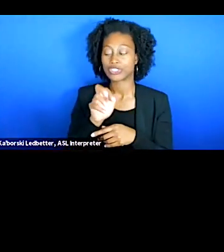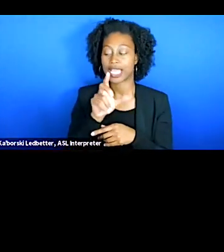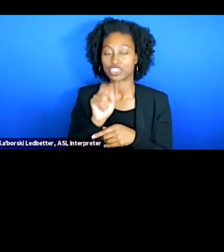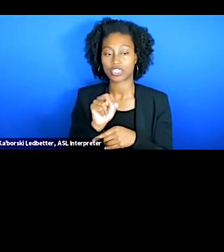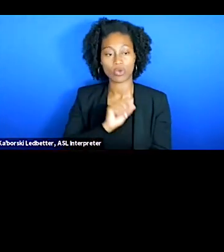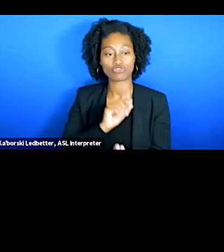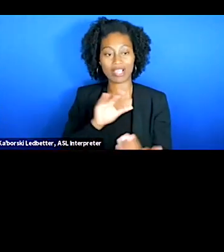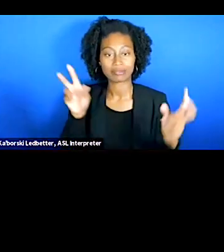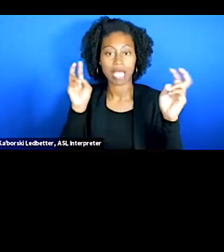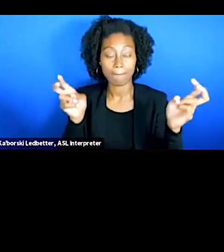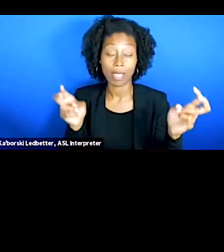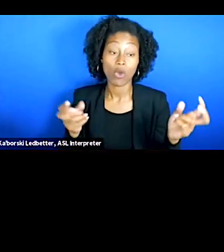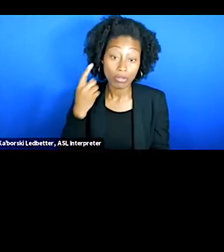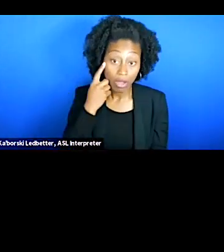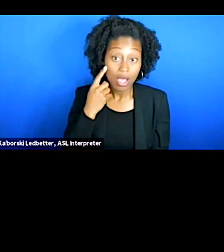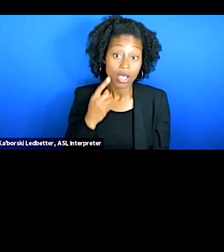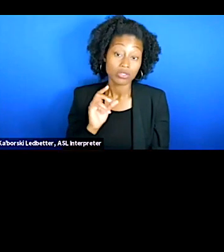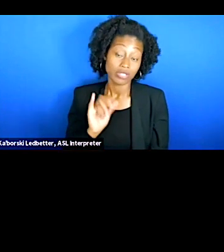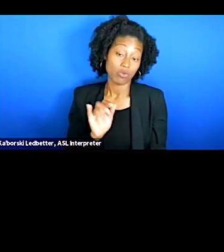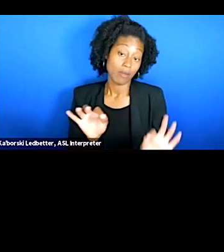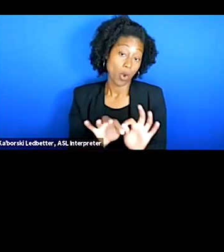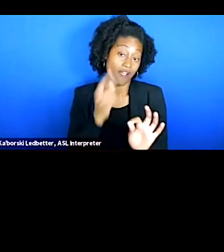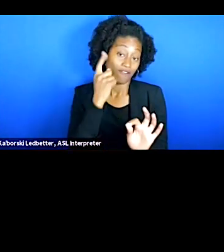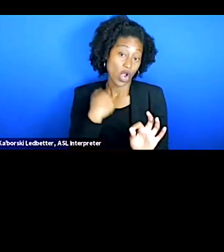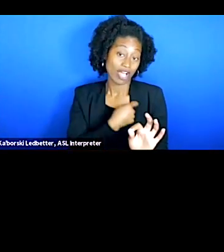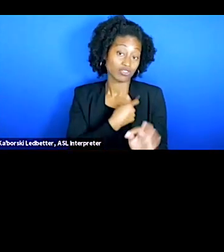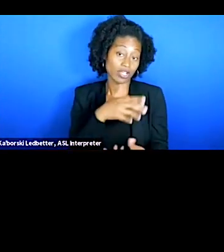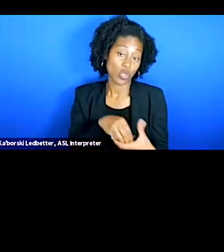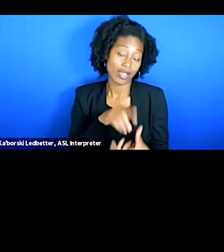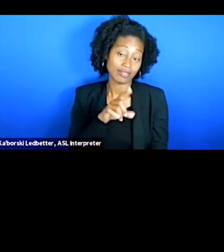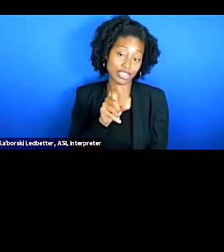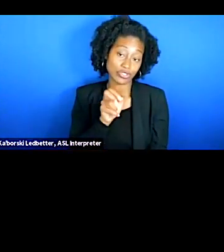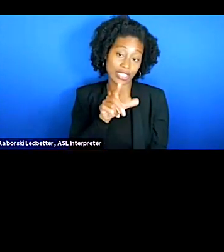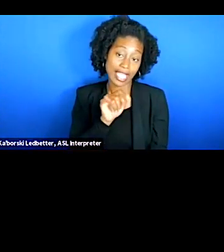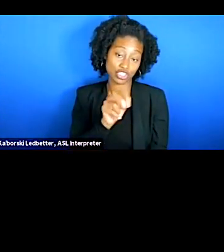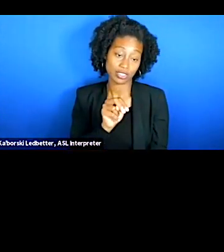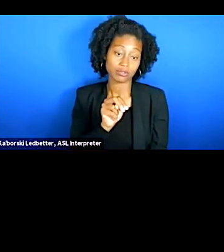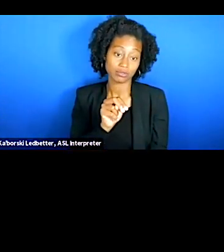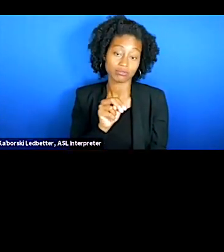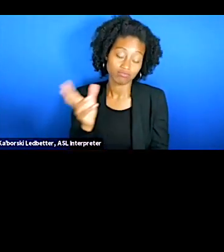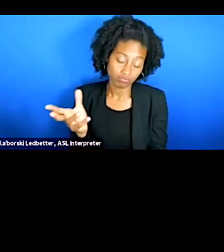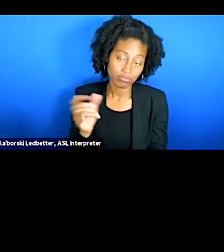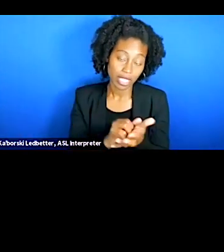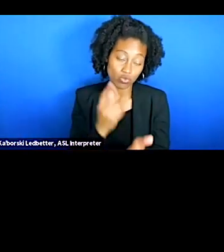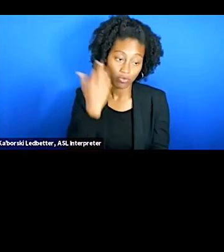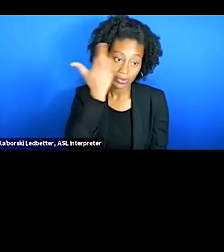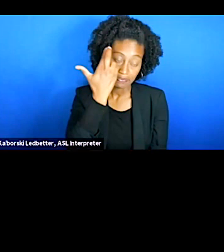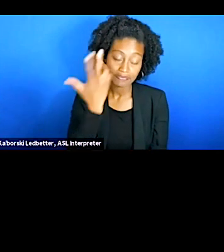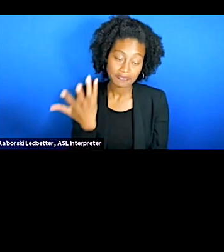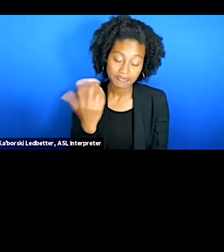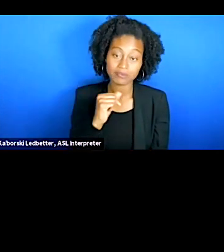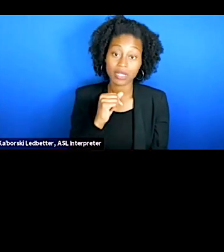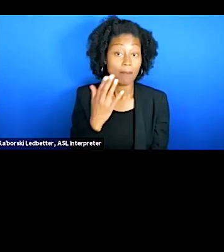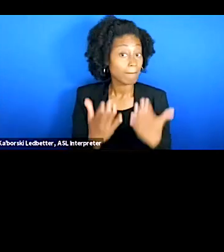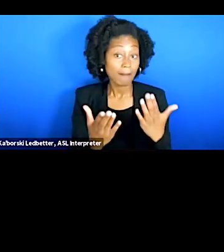topic. So for us, it was very important to include dissertations in our work. You might want to just